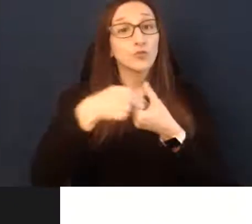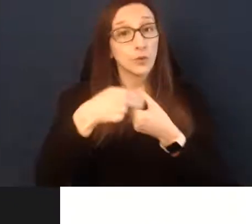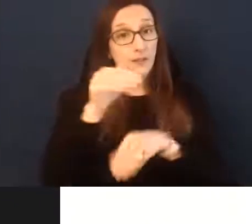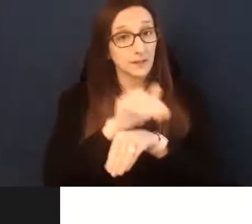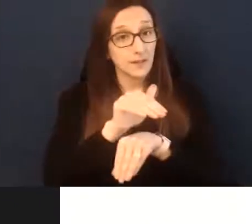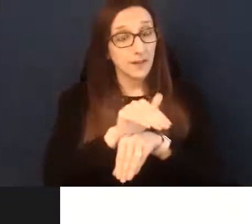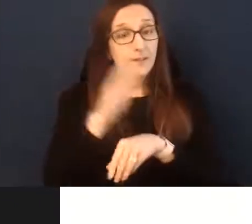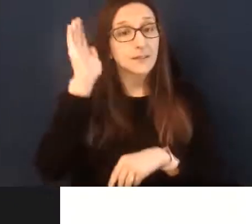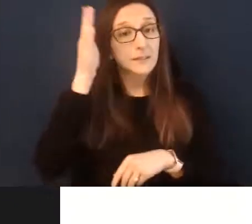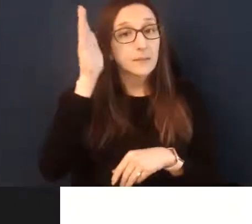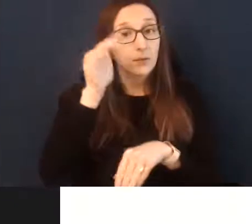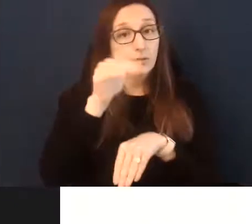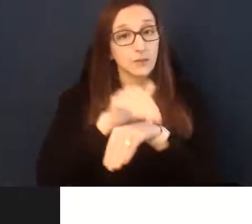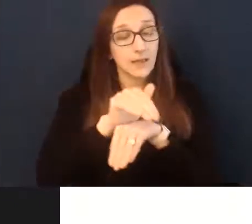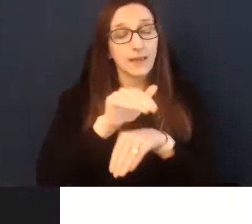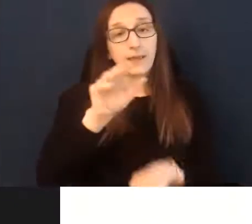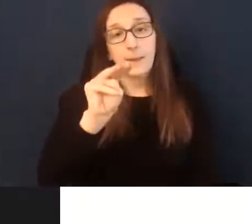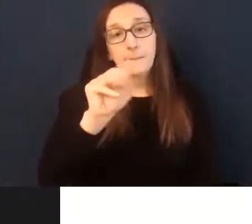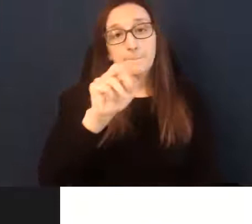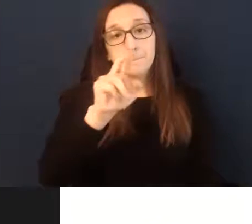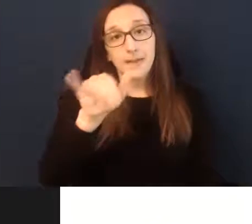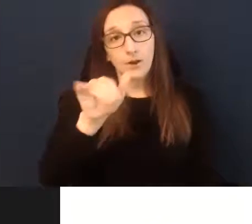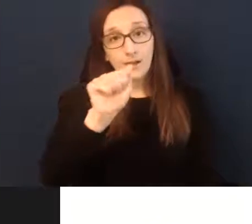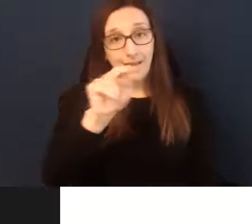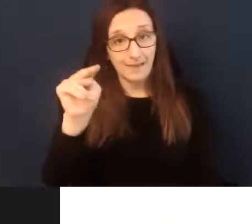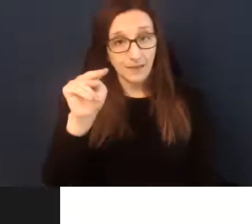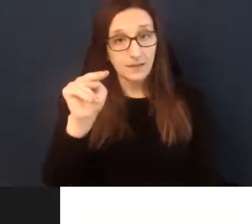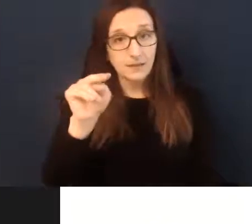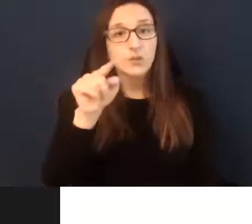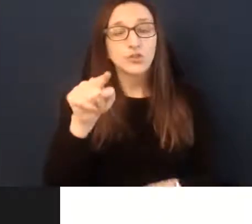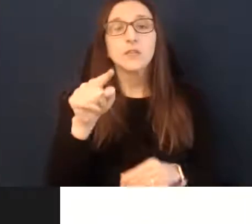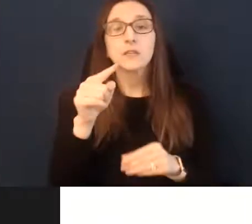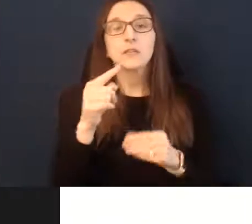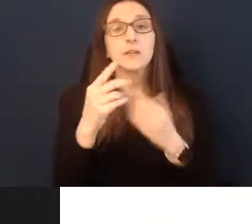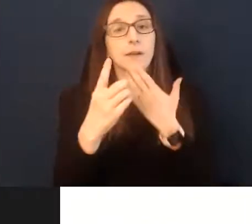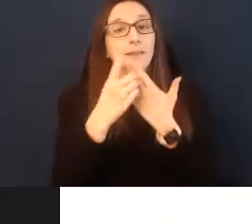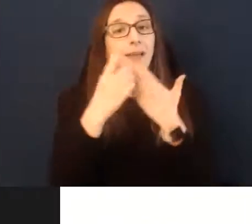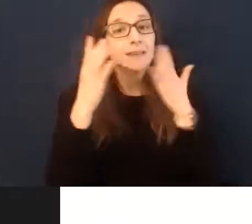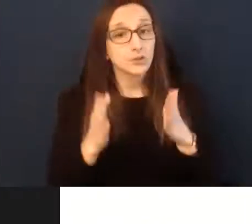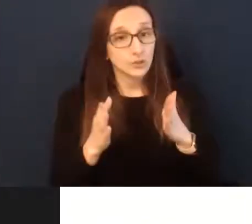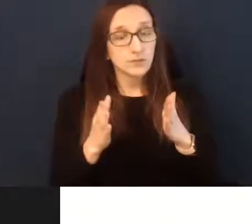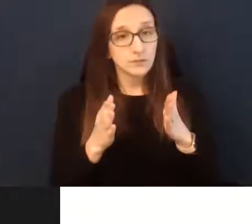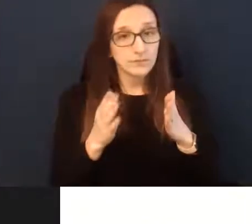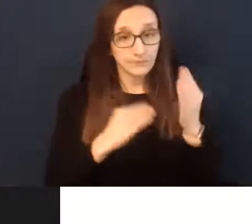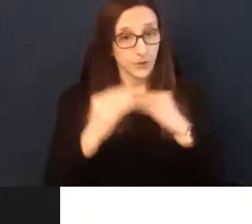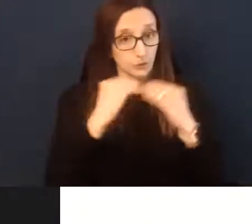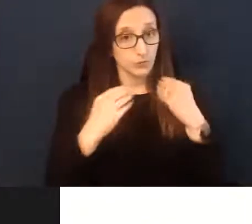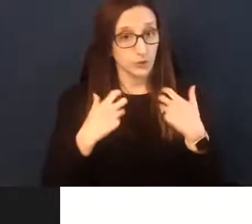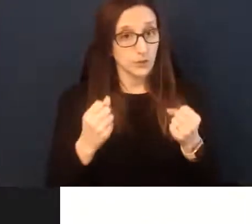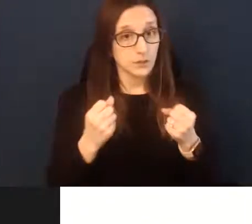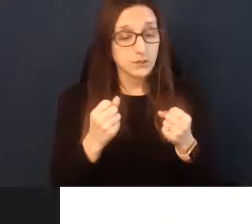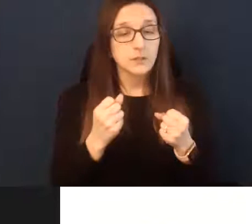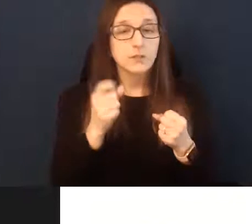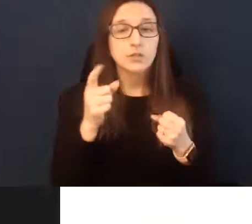guest speaker tonight is Marianne Stockhauser, who's a registered dietitian. She's going to be talking to us on